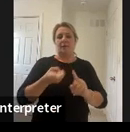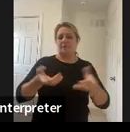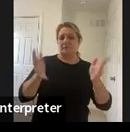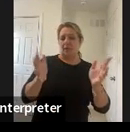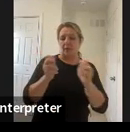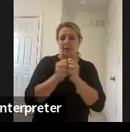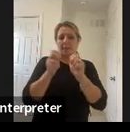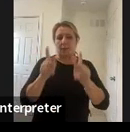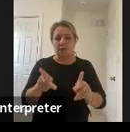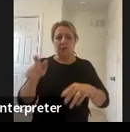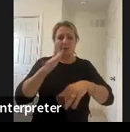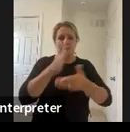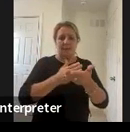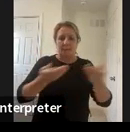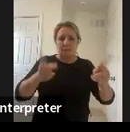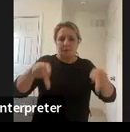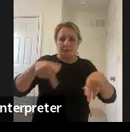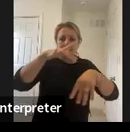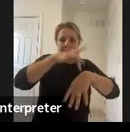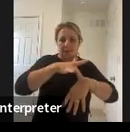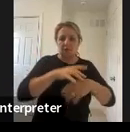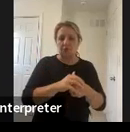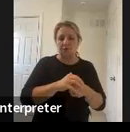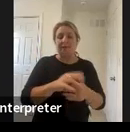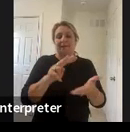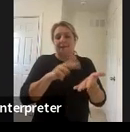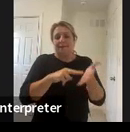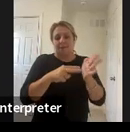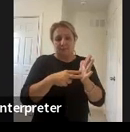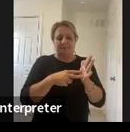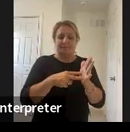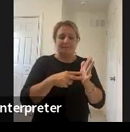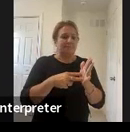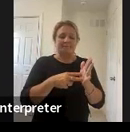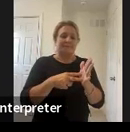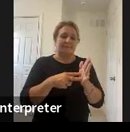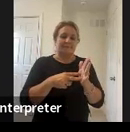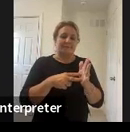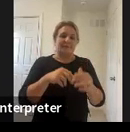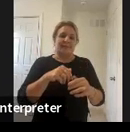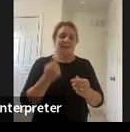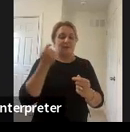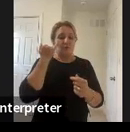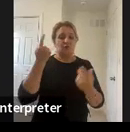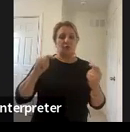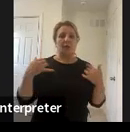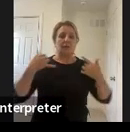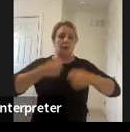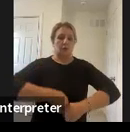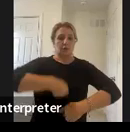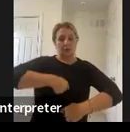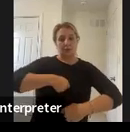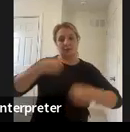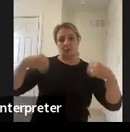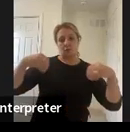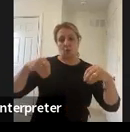contaminated surface or infected person, meaning you're not going to get it while trying on a jacket at the thrift store